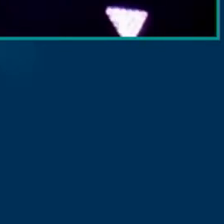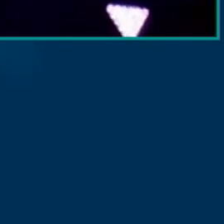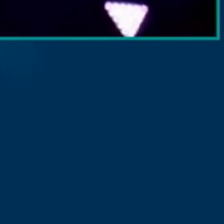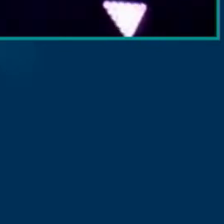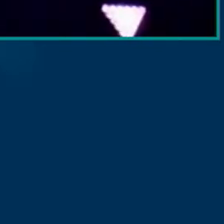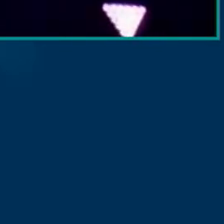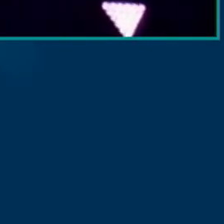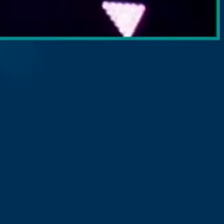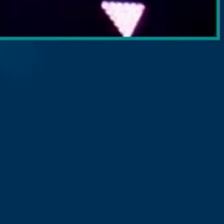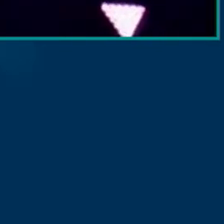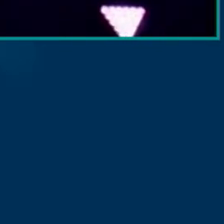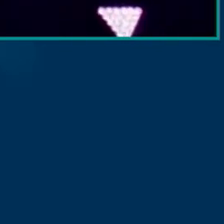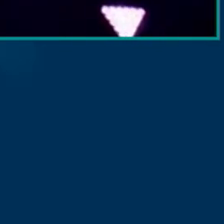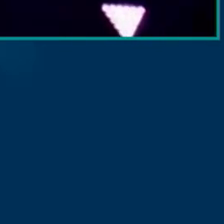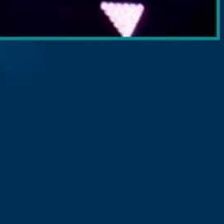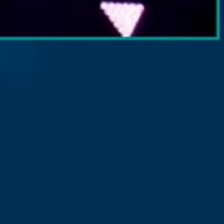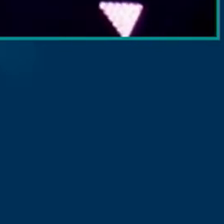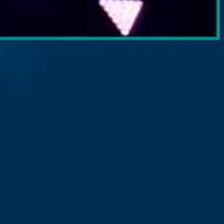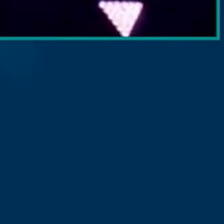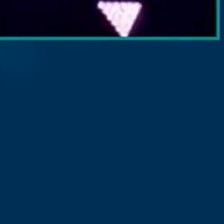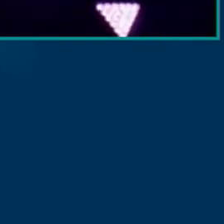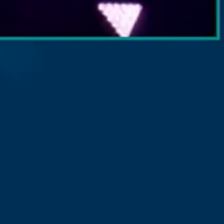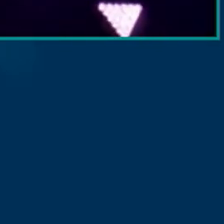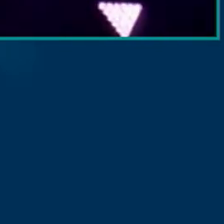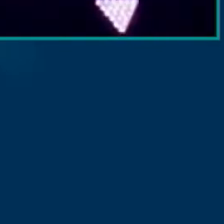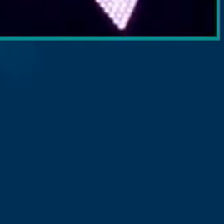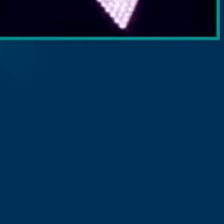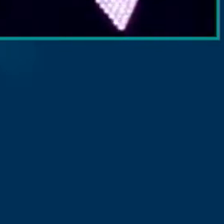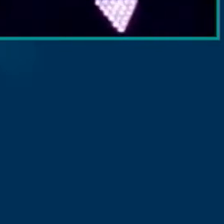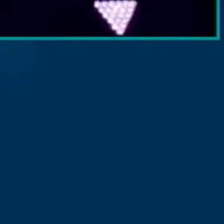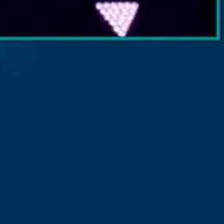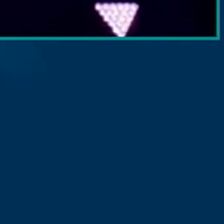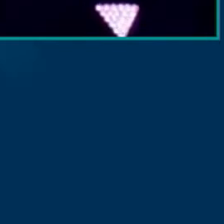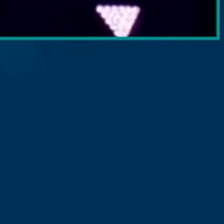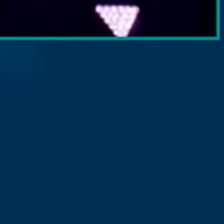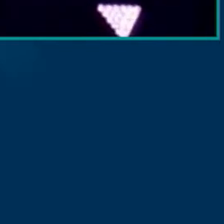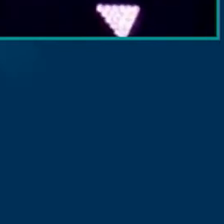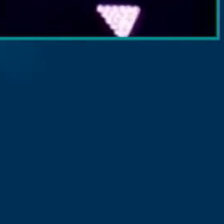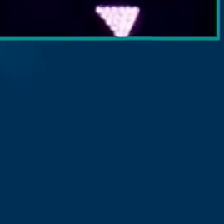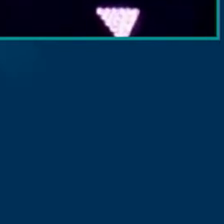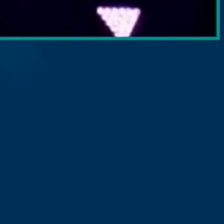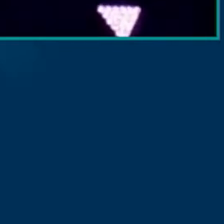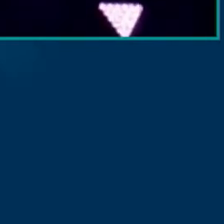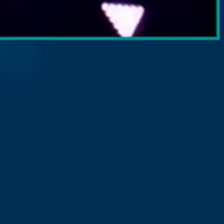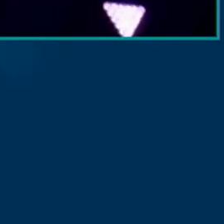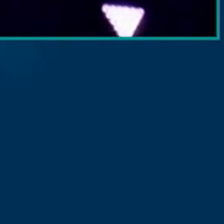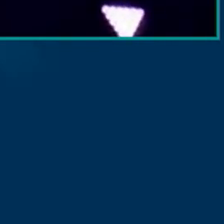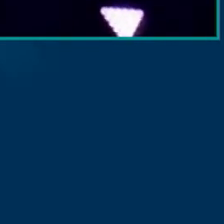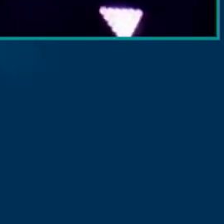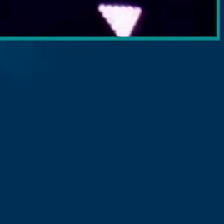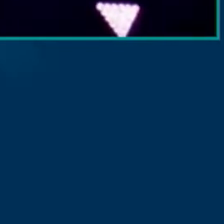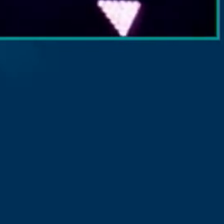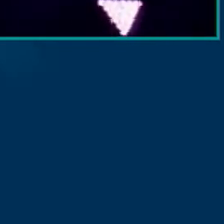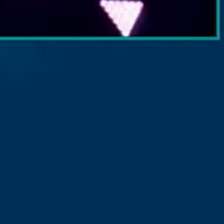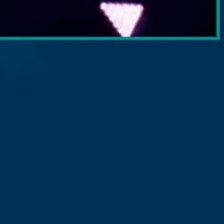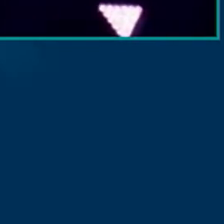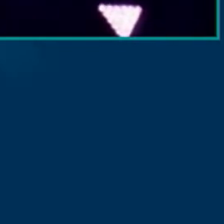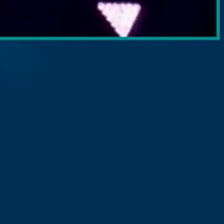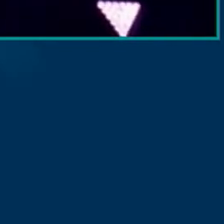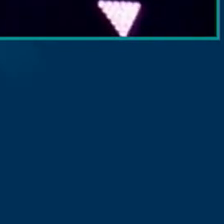governments and by the enterprises. As we can notice here, Pillar 2 and